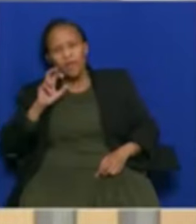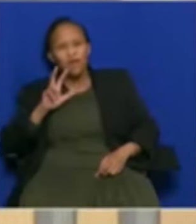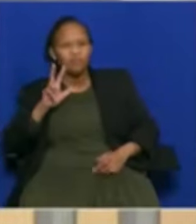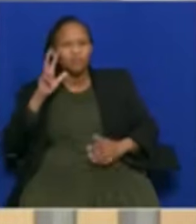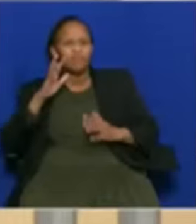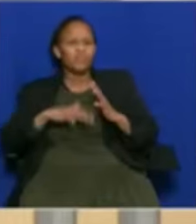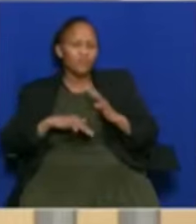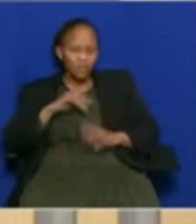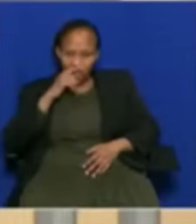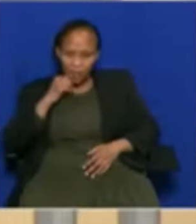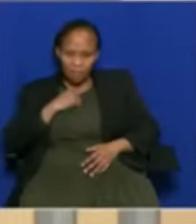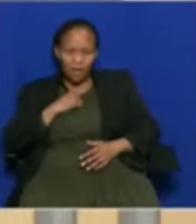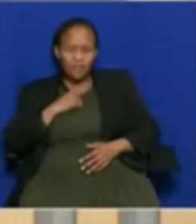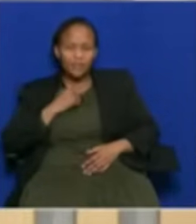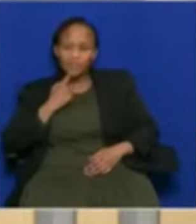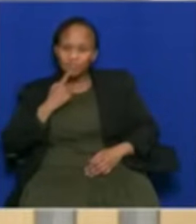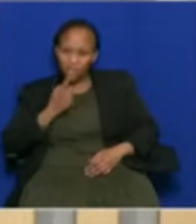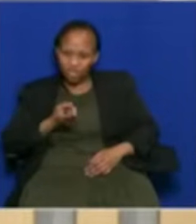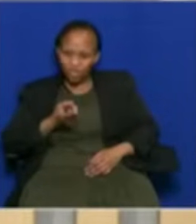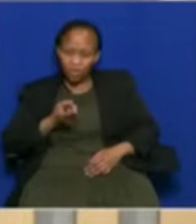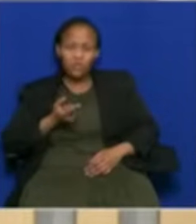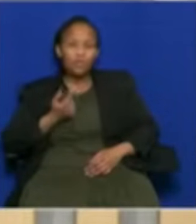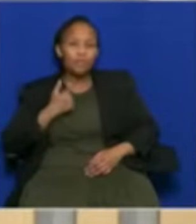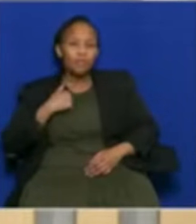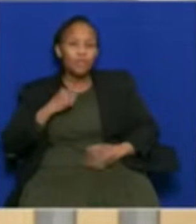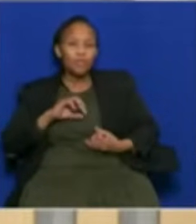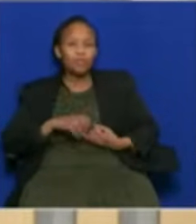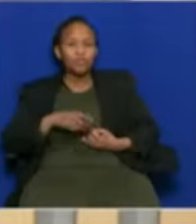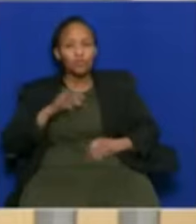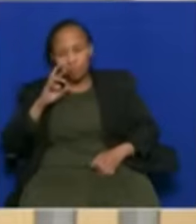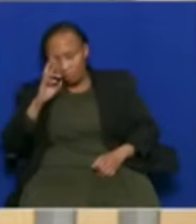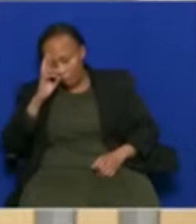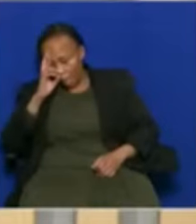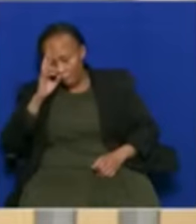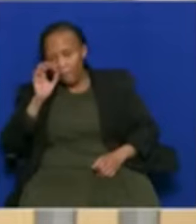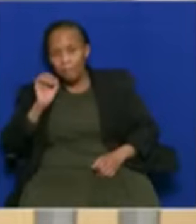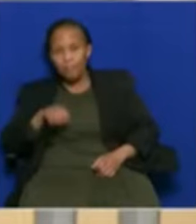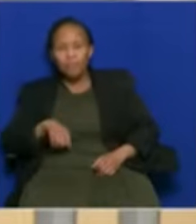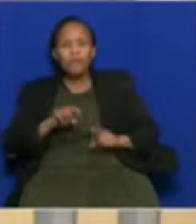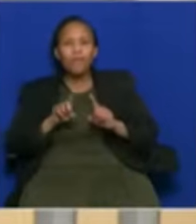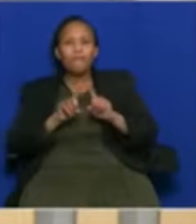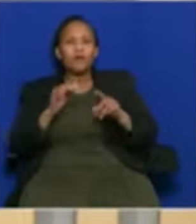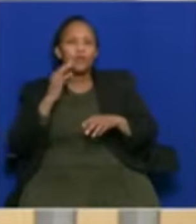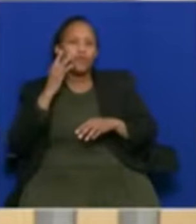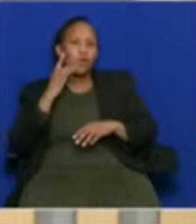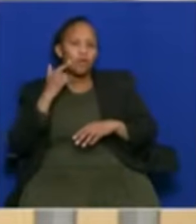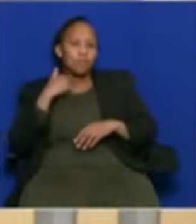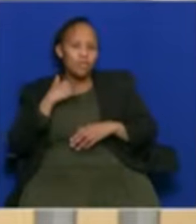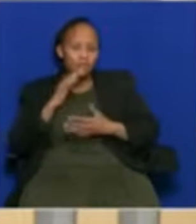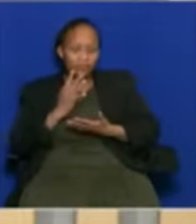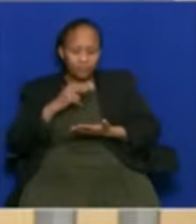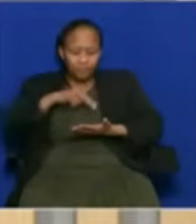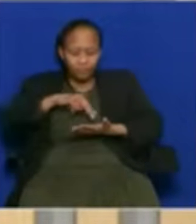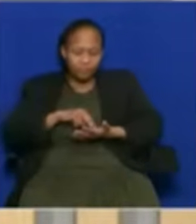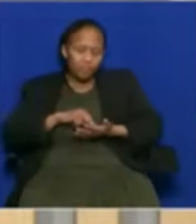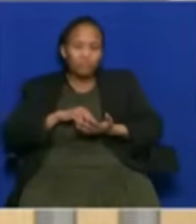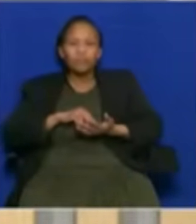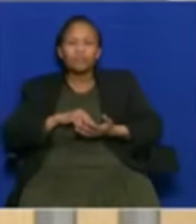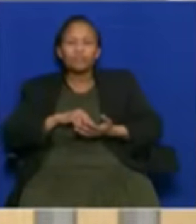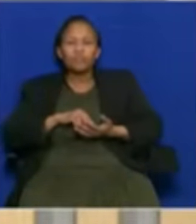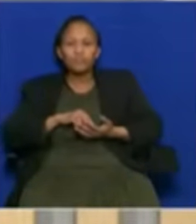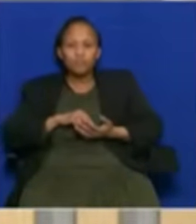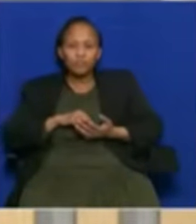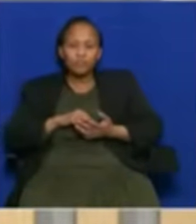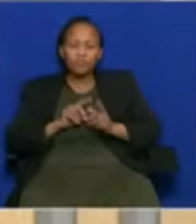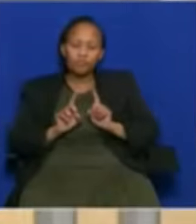It's a while back. I'm trying to recall. But when I was standing next to the prosecutor, which is quite close to the